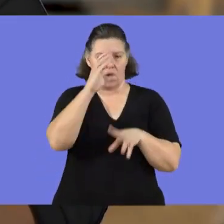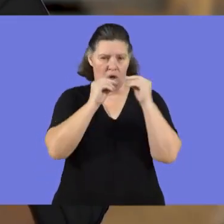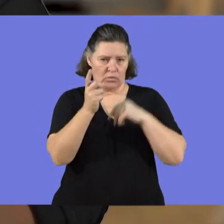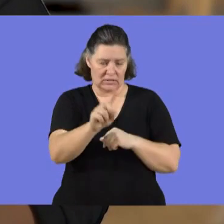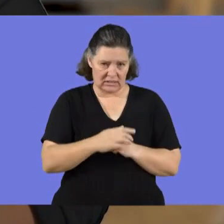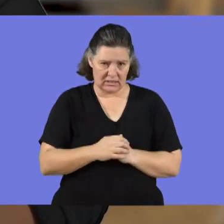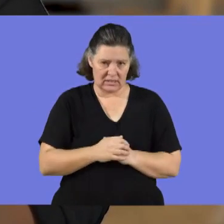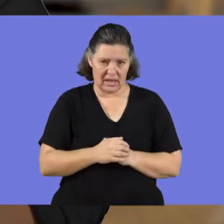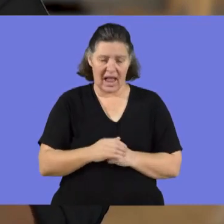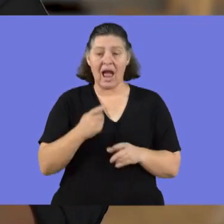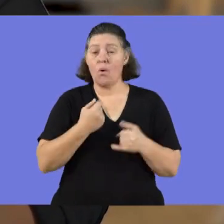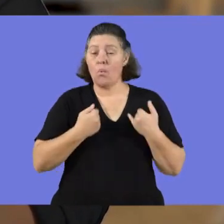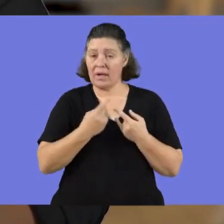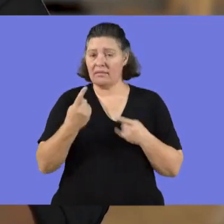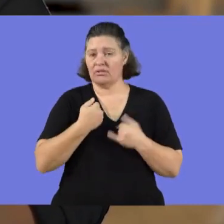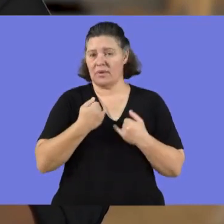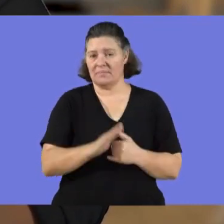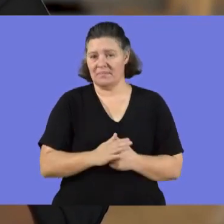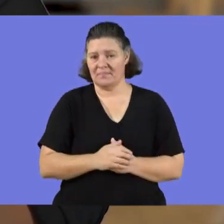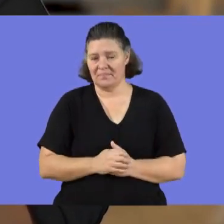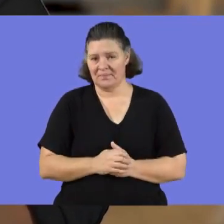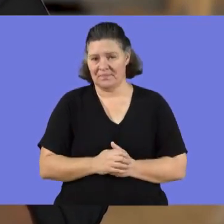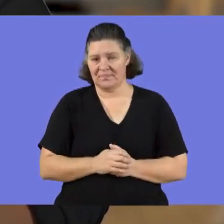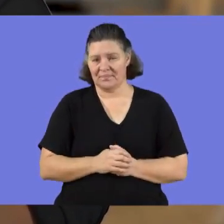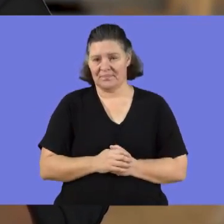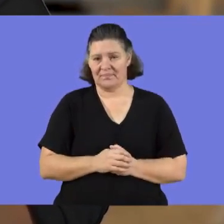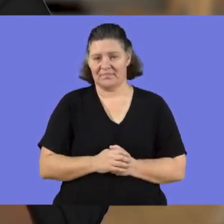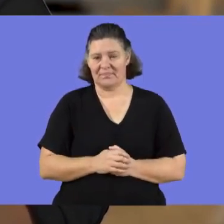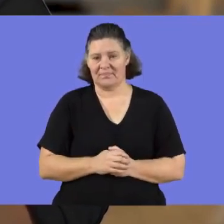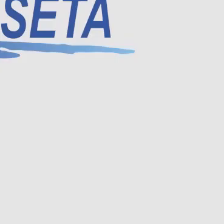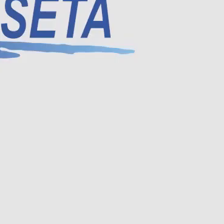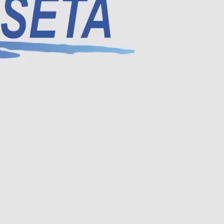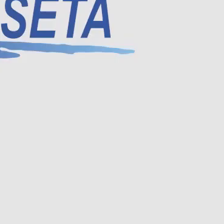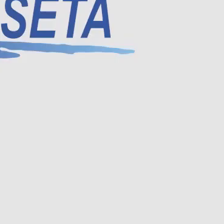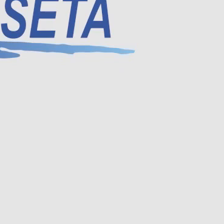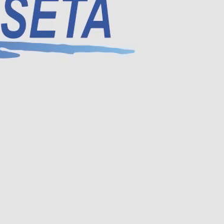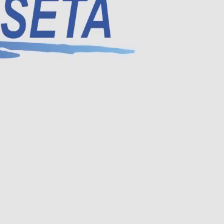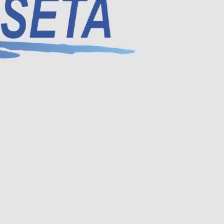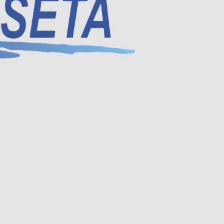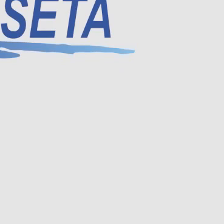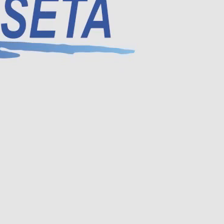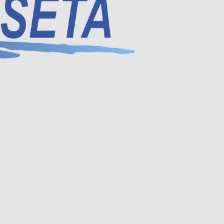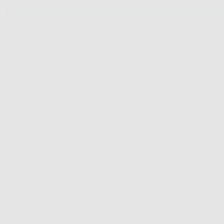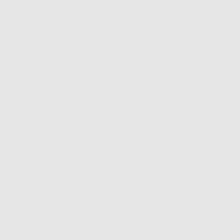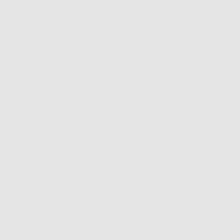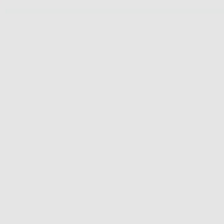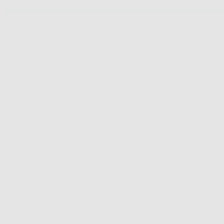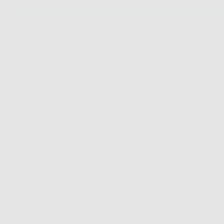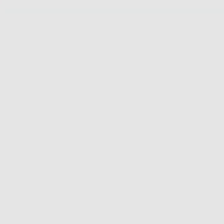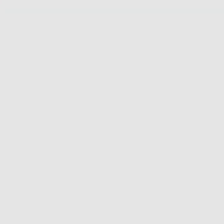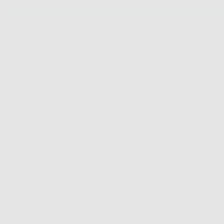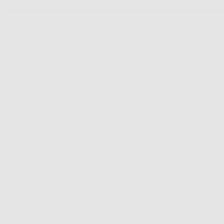today. I'm expecting you to practice what we have learned and have a great day.